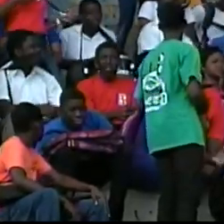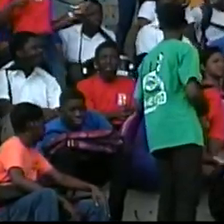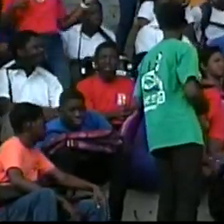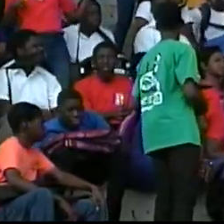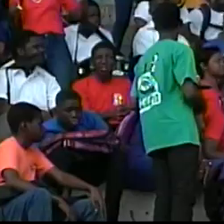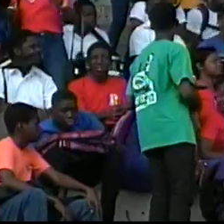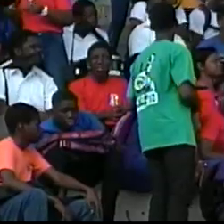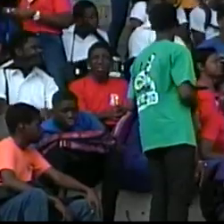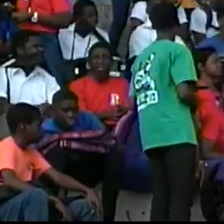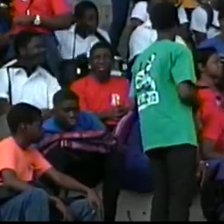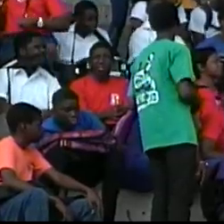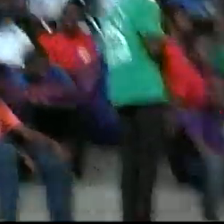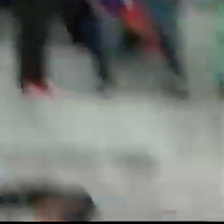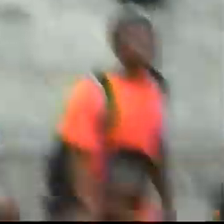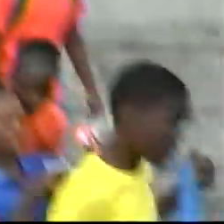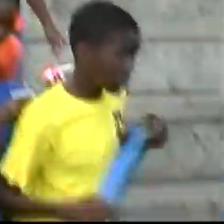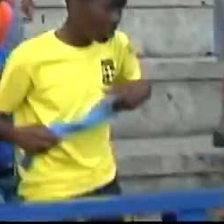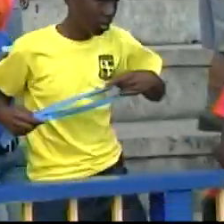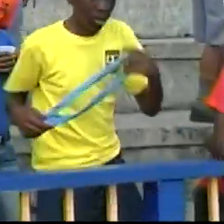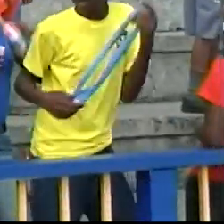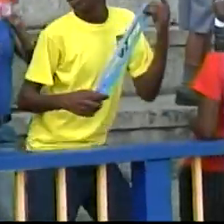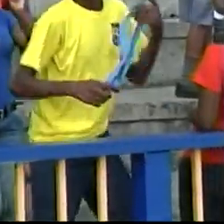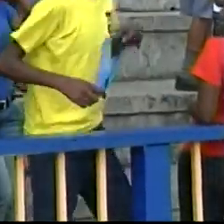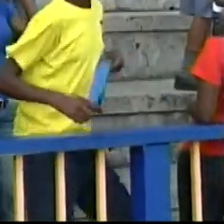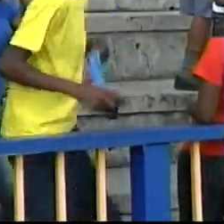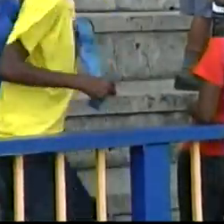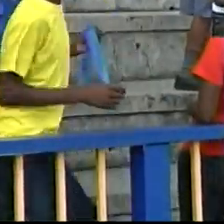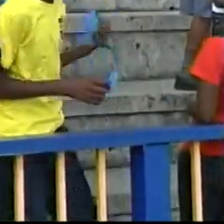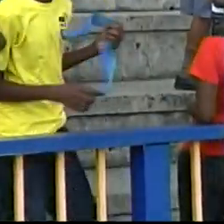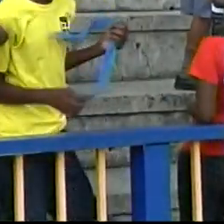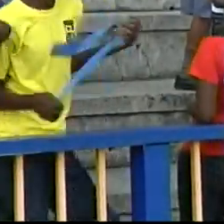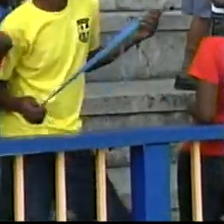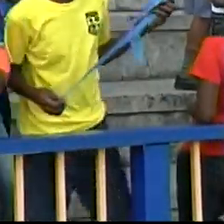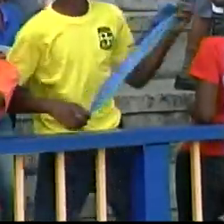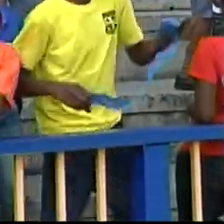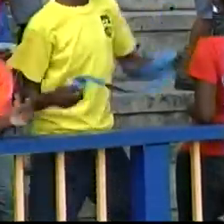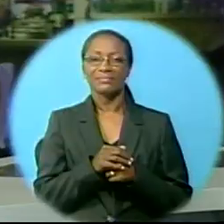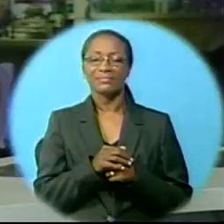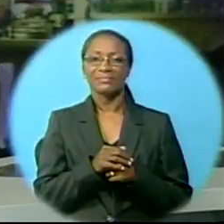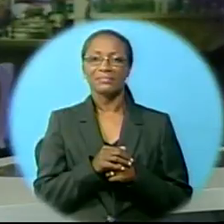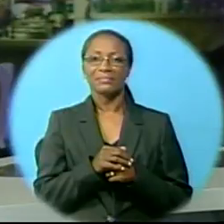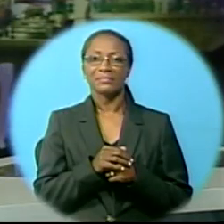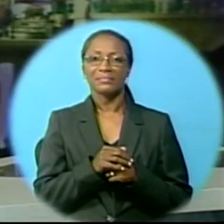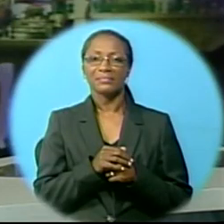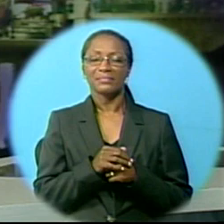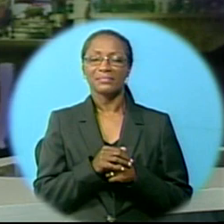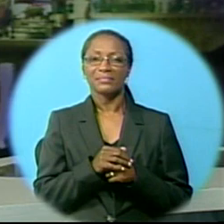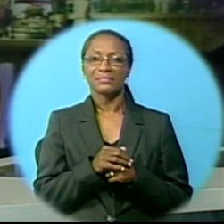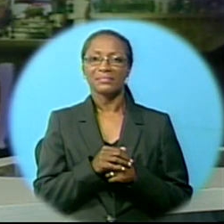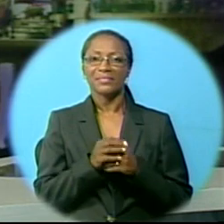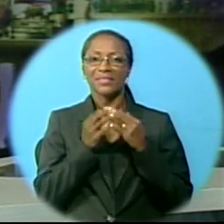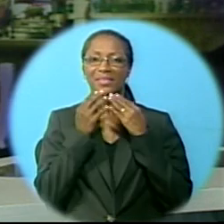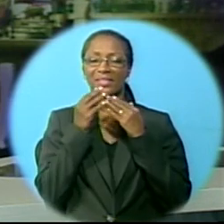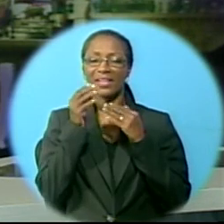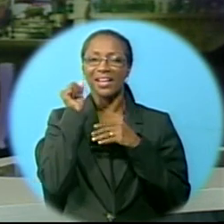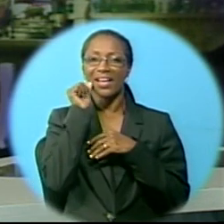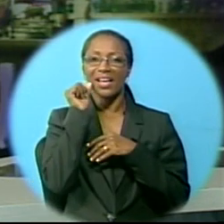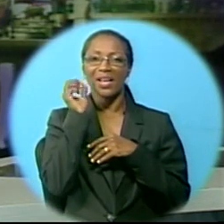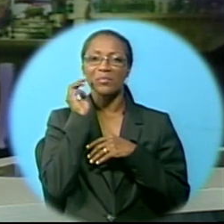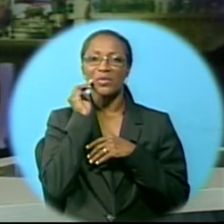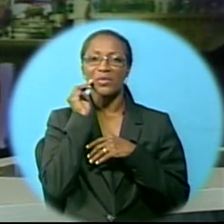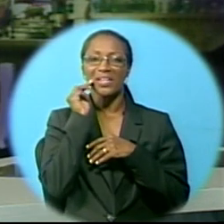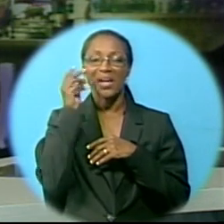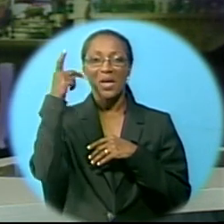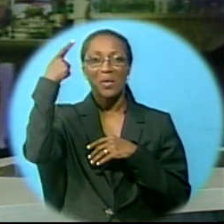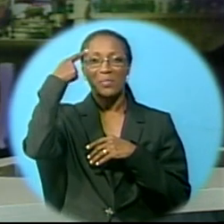sports at the National Stadium. Anne-Marie Burke, CBC Sports. Well, thanks, Anne-Marie. And